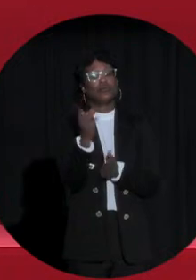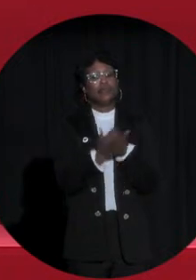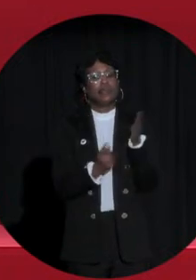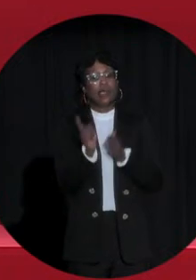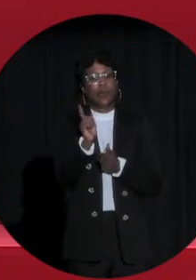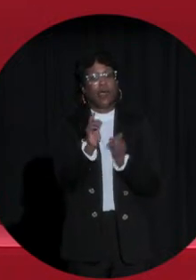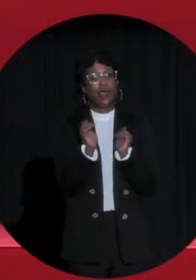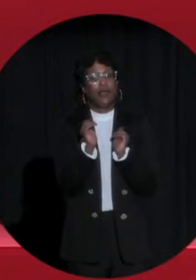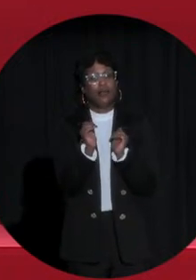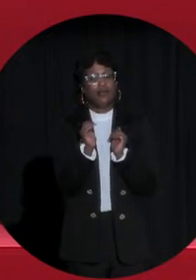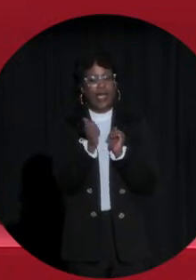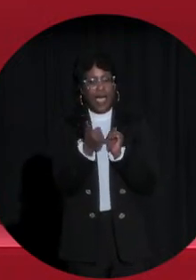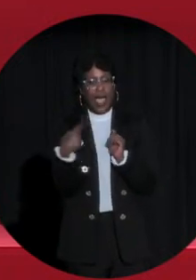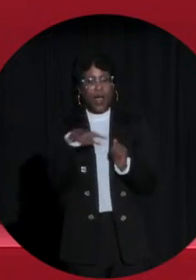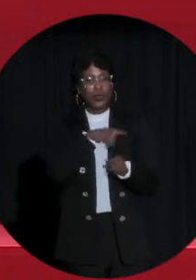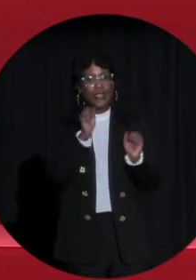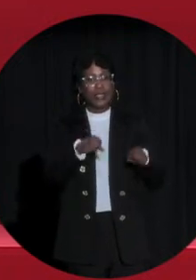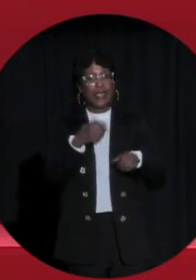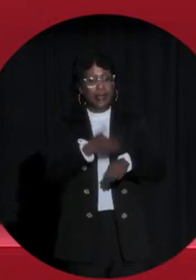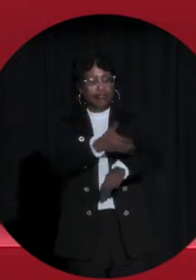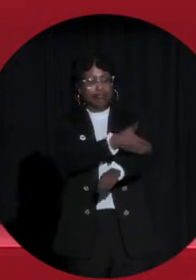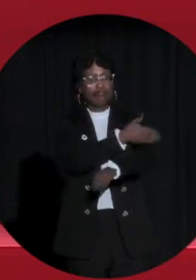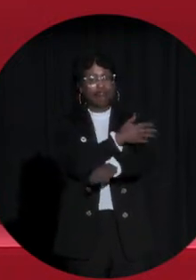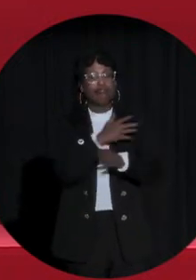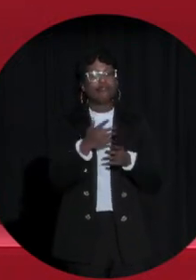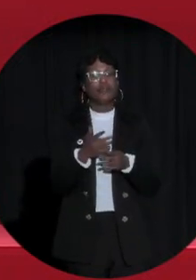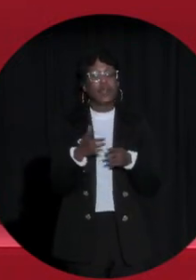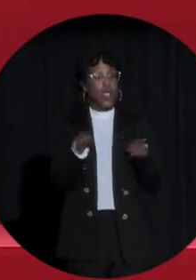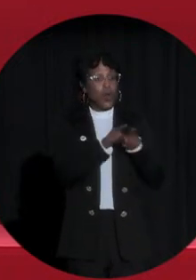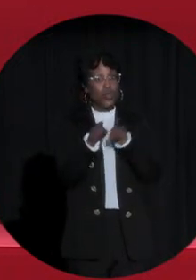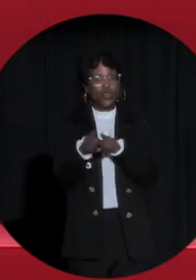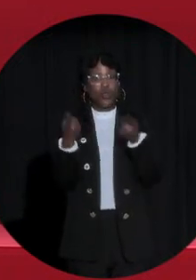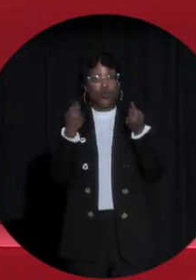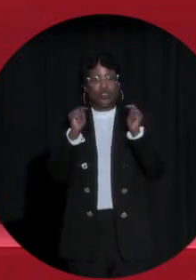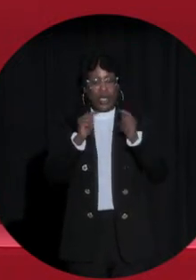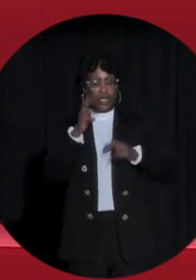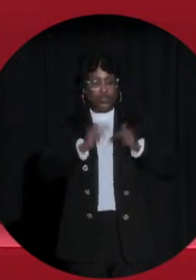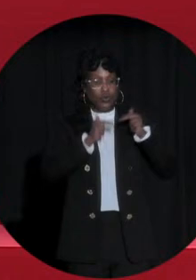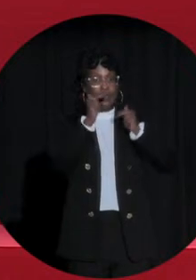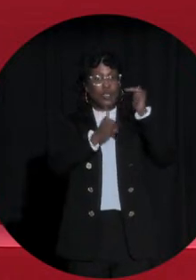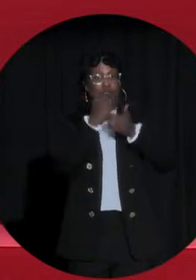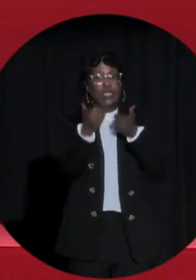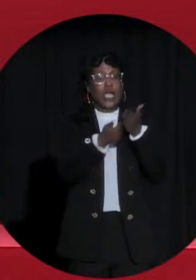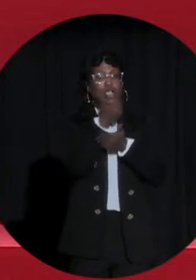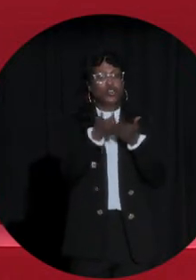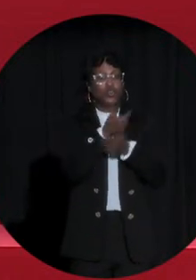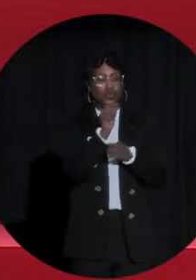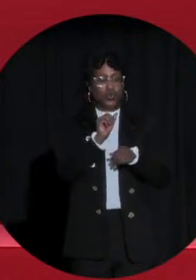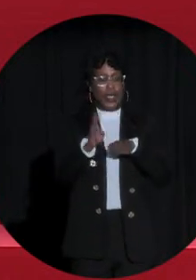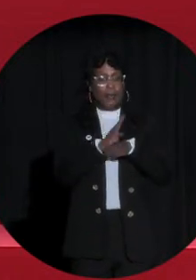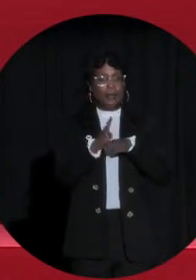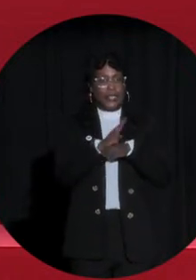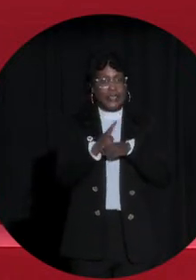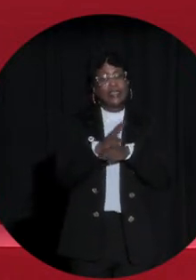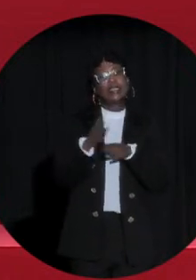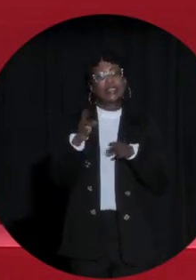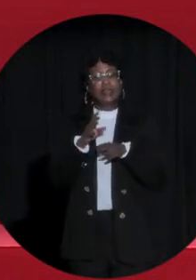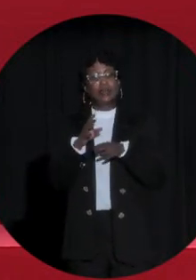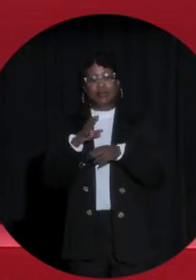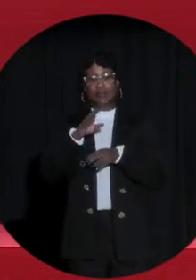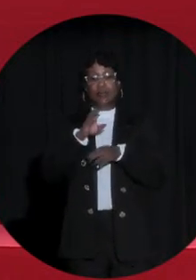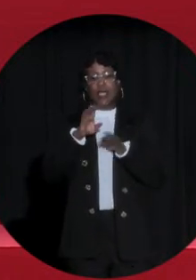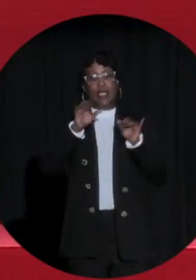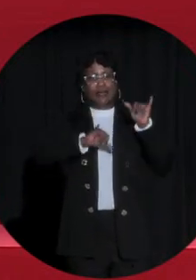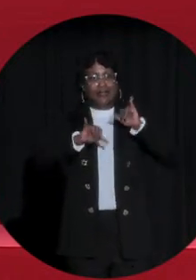in technical education in the entrepreneurship wing that we're building at Crossan High School. This can be a golden ladder to a new